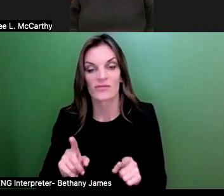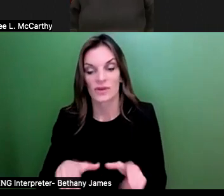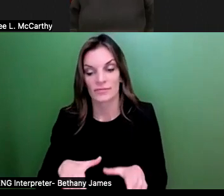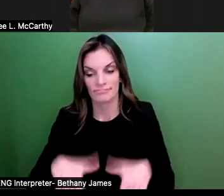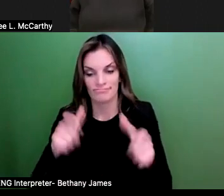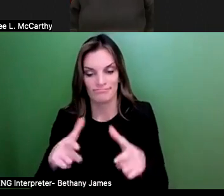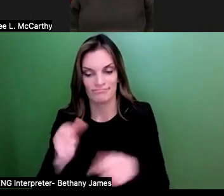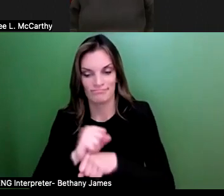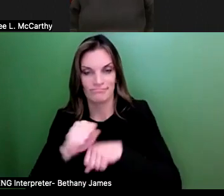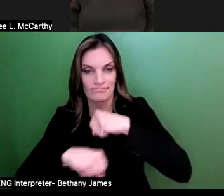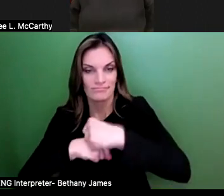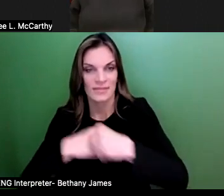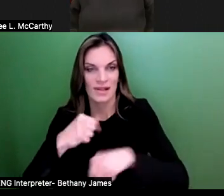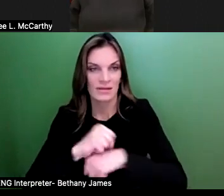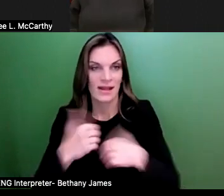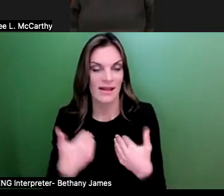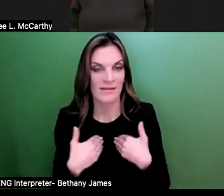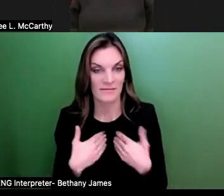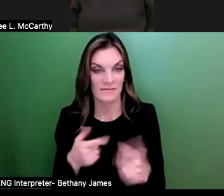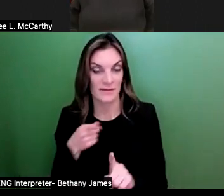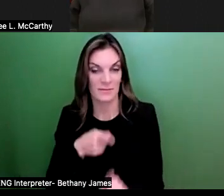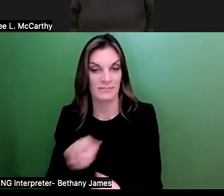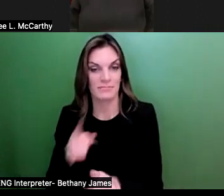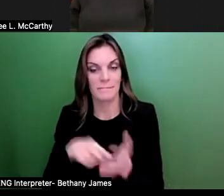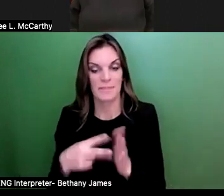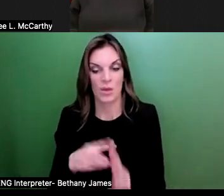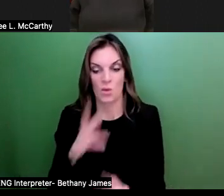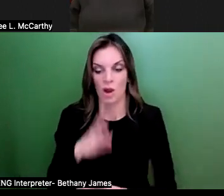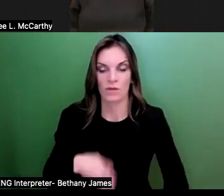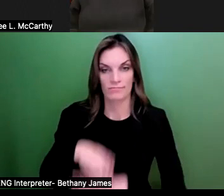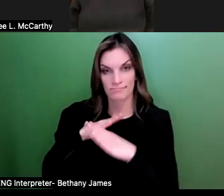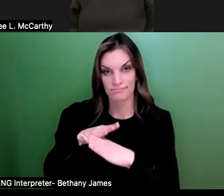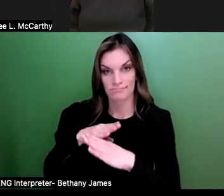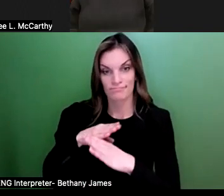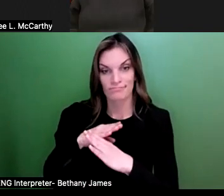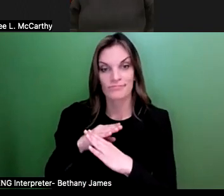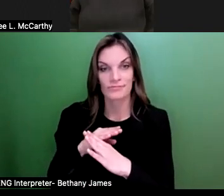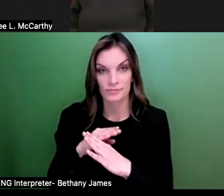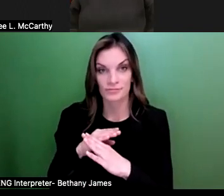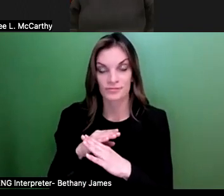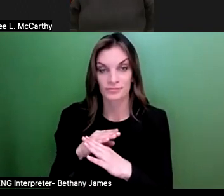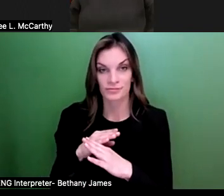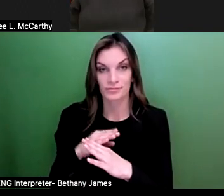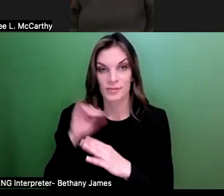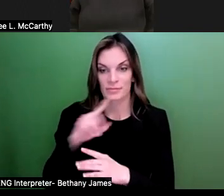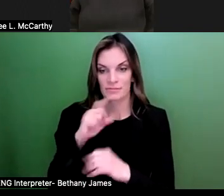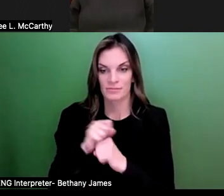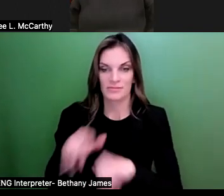burns to enable the water from not encroaching onto the village